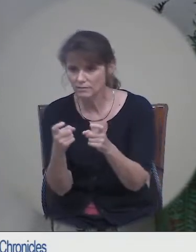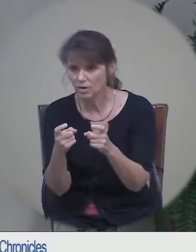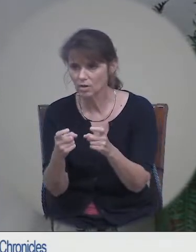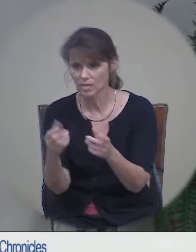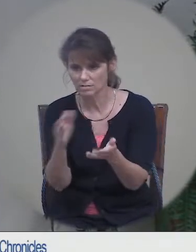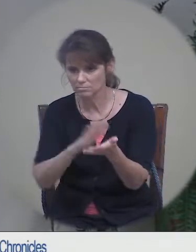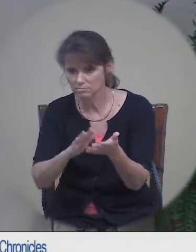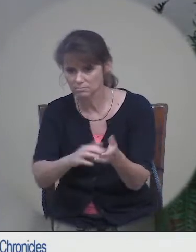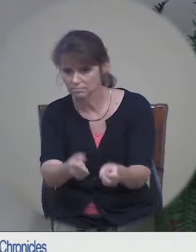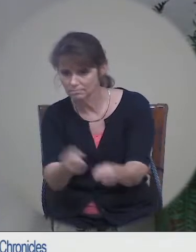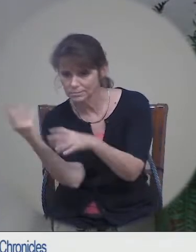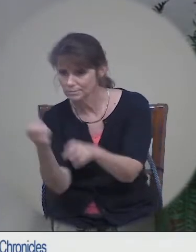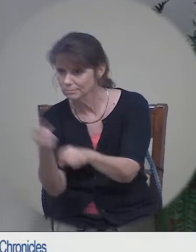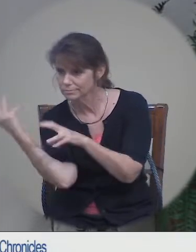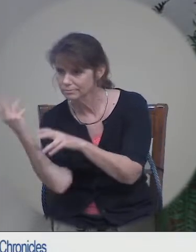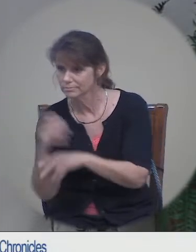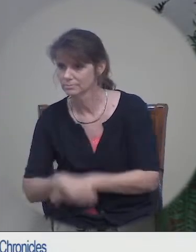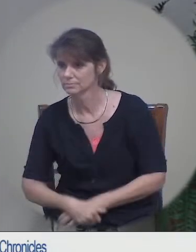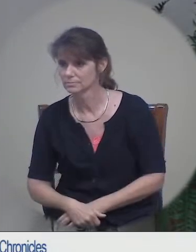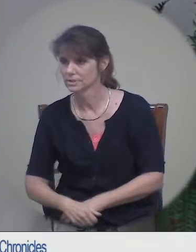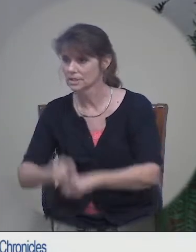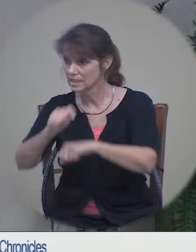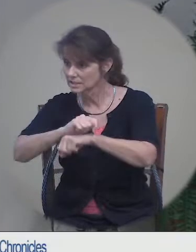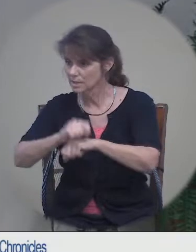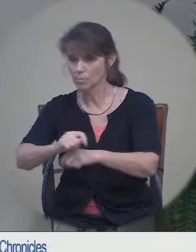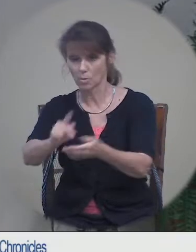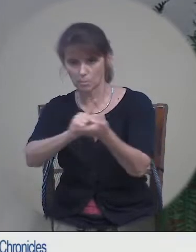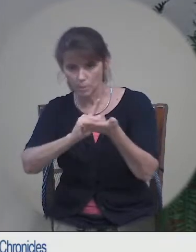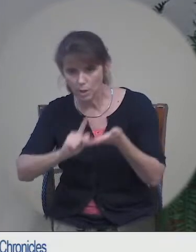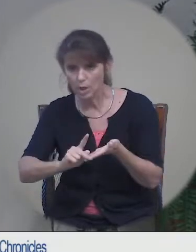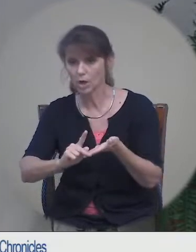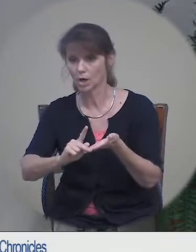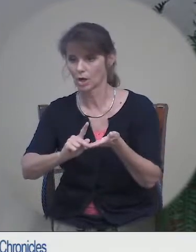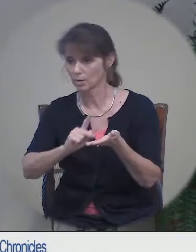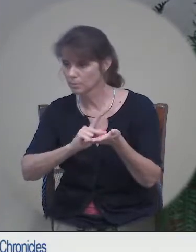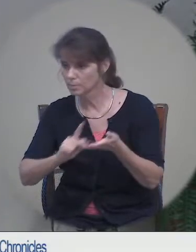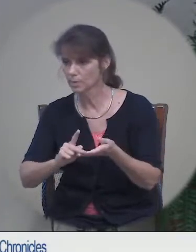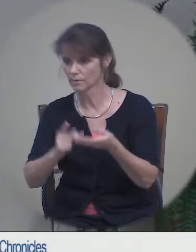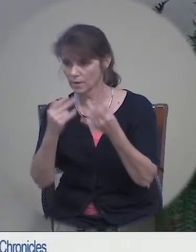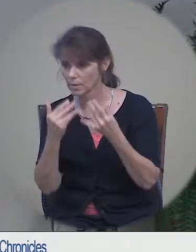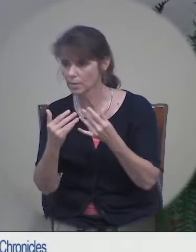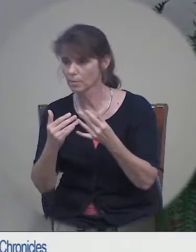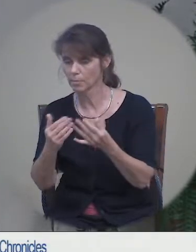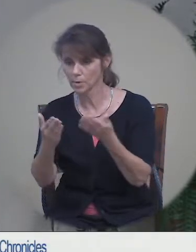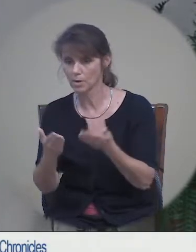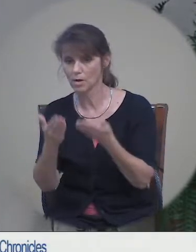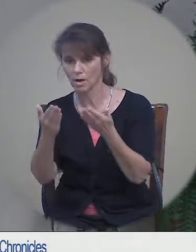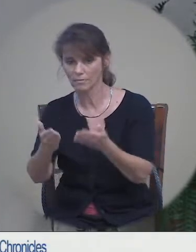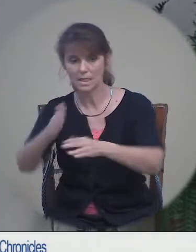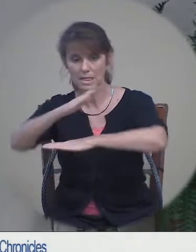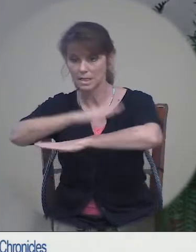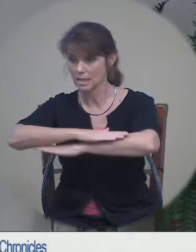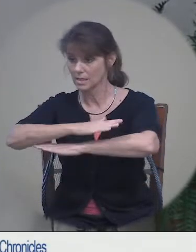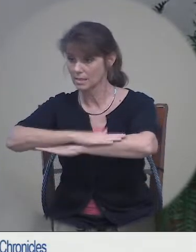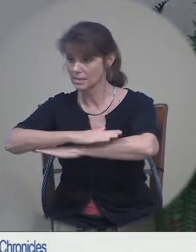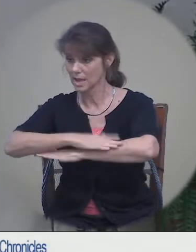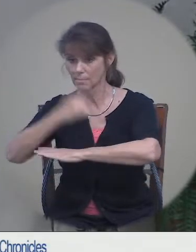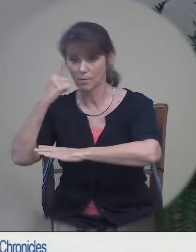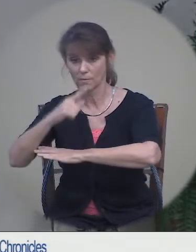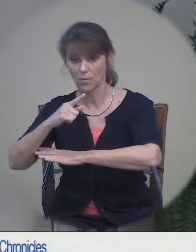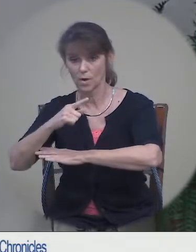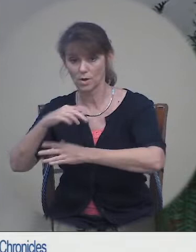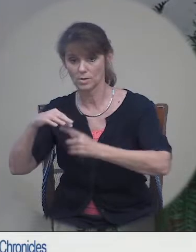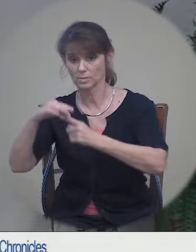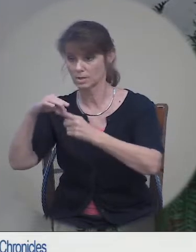the temple of the Lord. They purified the altar of the burnt offering. They purified the table for setting out the consecrated bread.